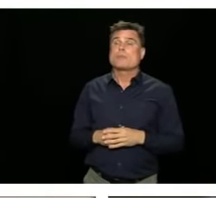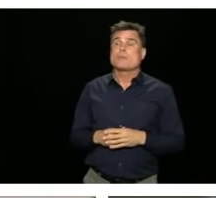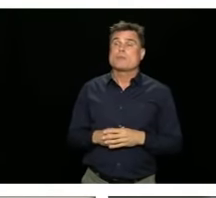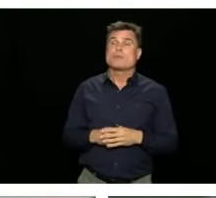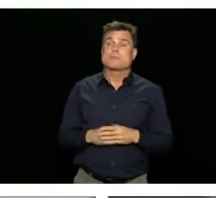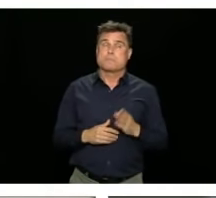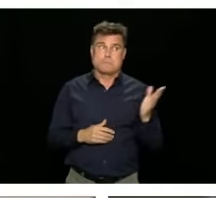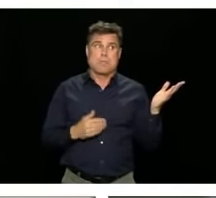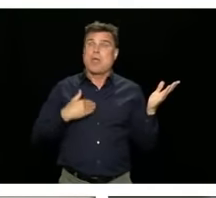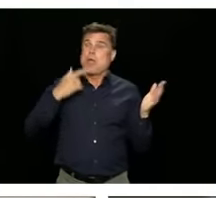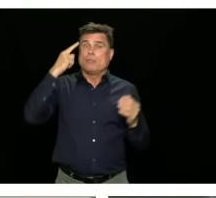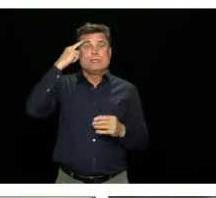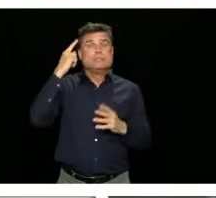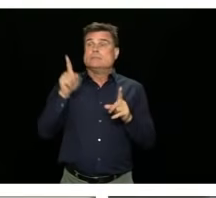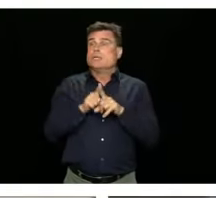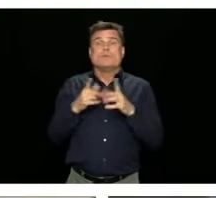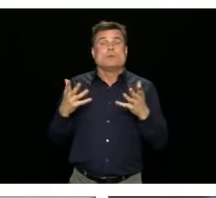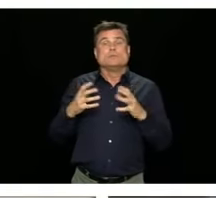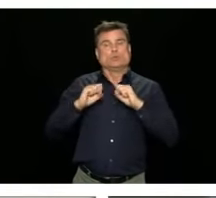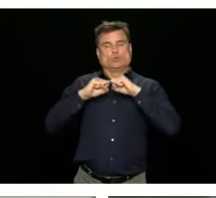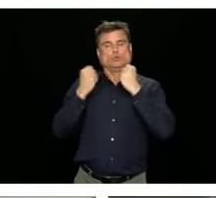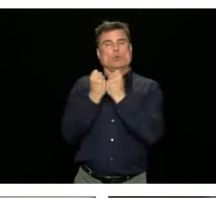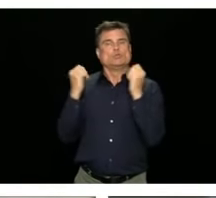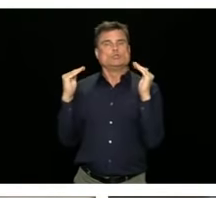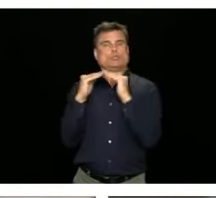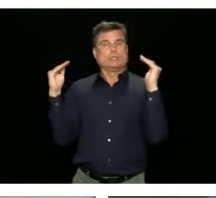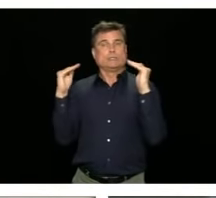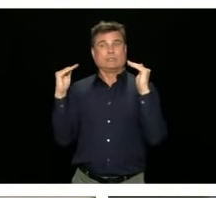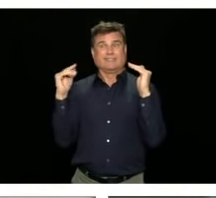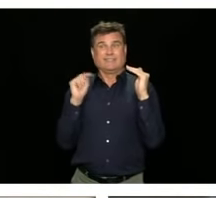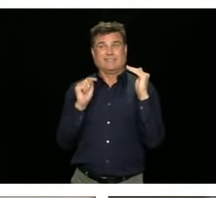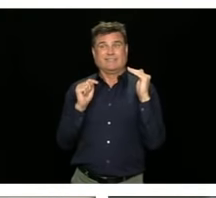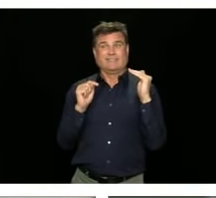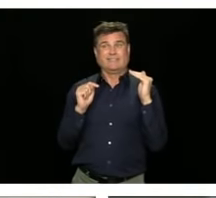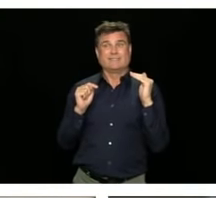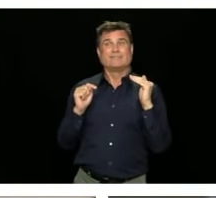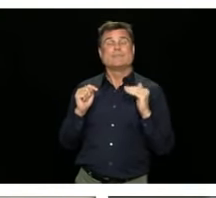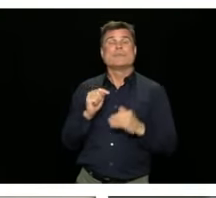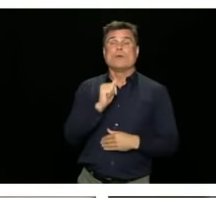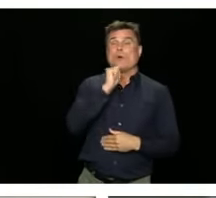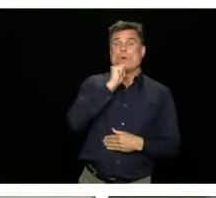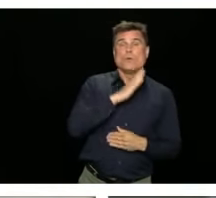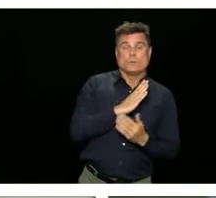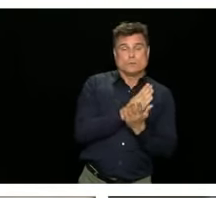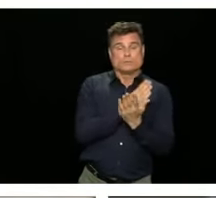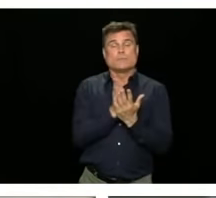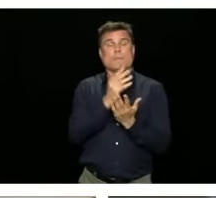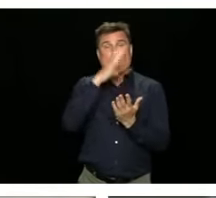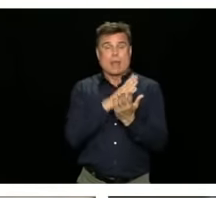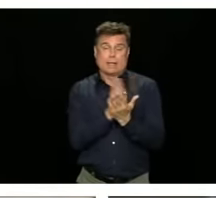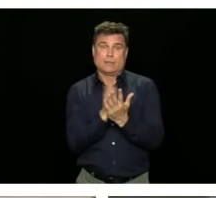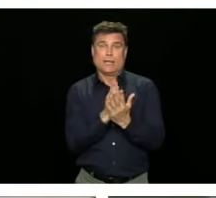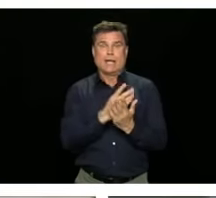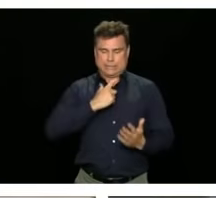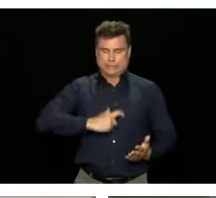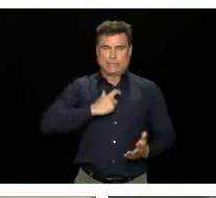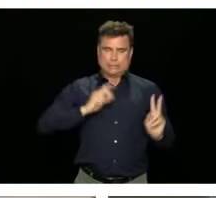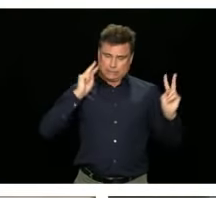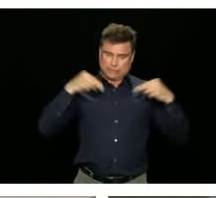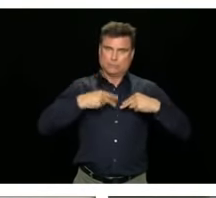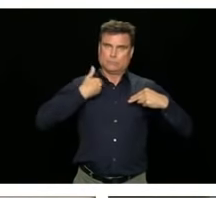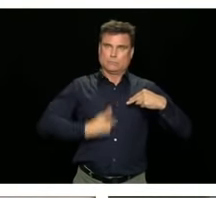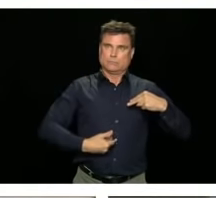curriculum. Definitely. Thank you so much. We have so many questions that we received online, so I'm going to just move on to my next